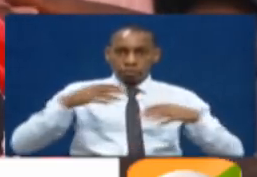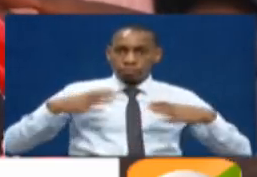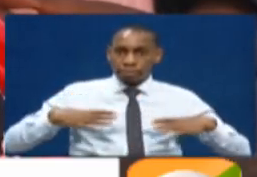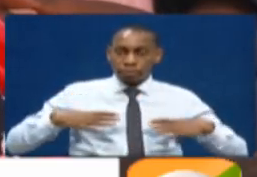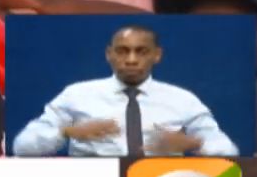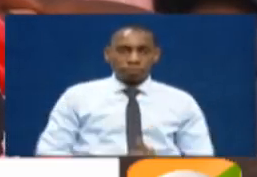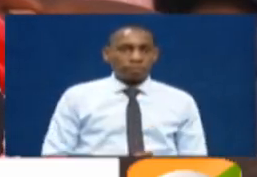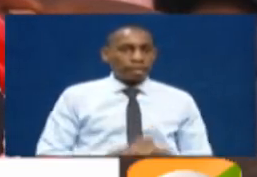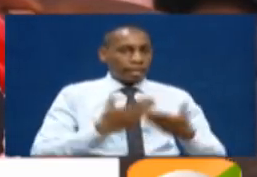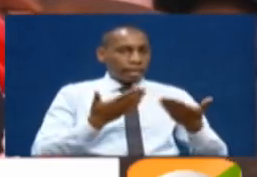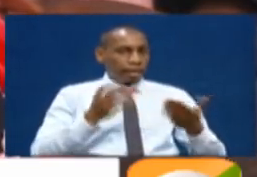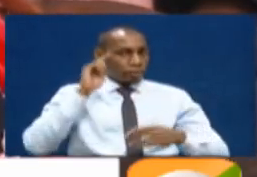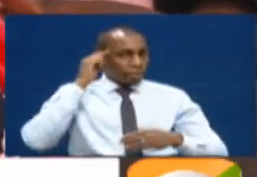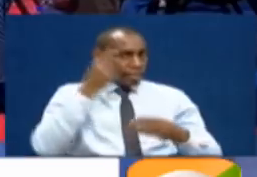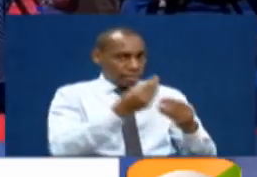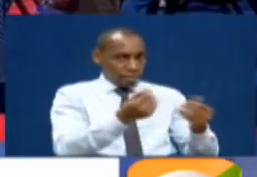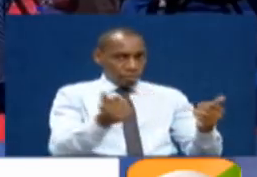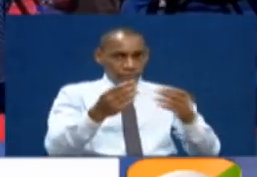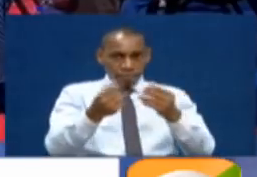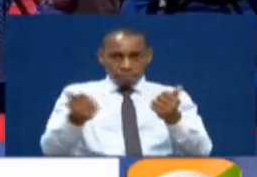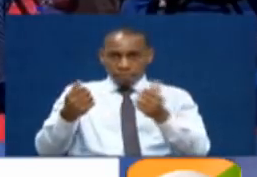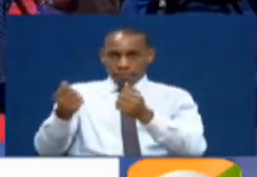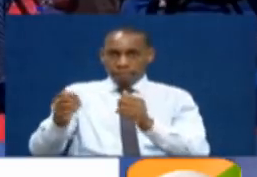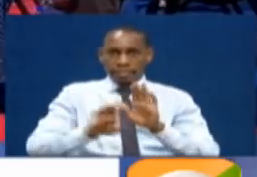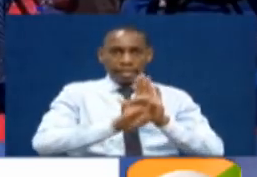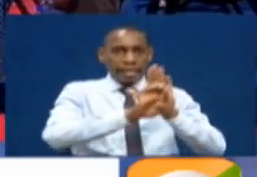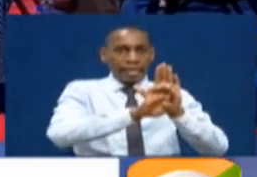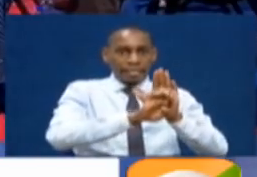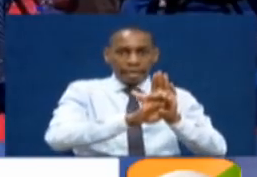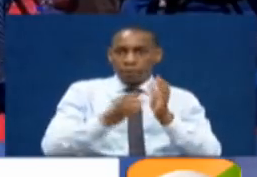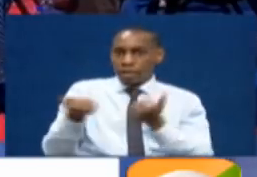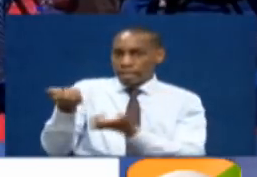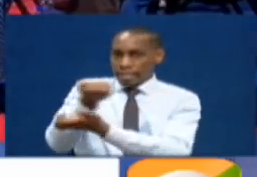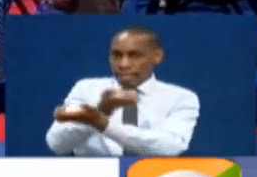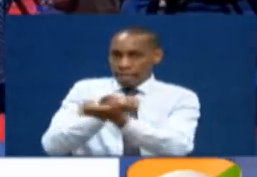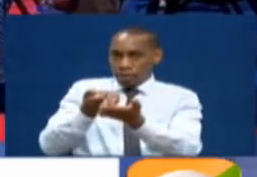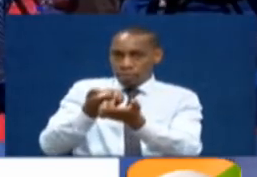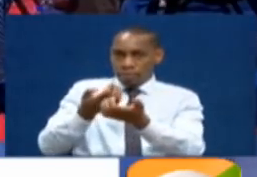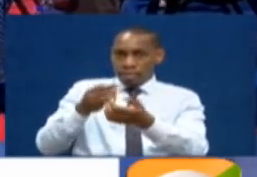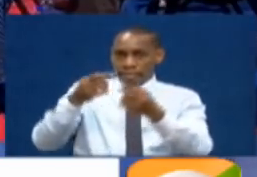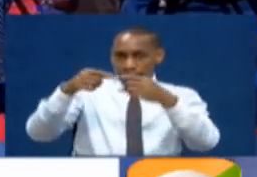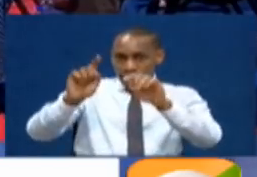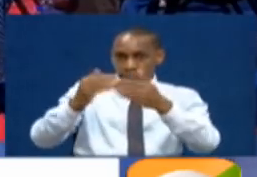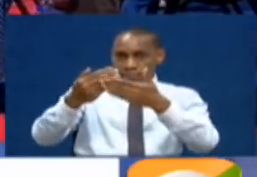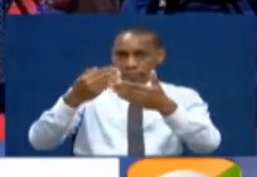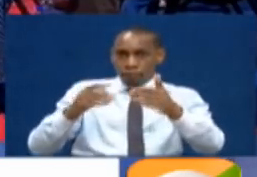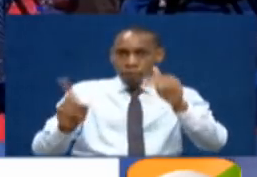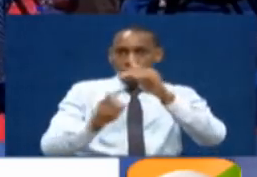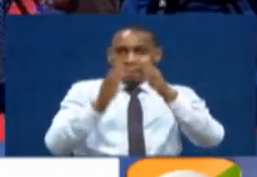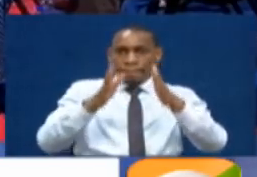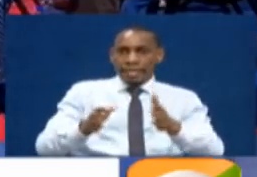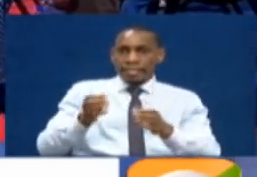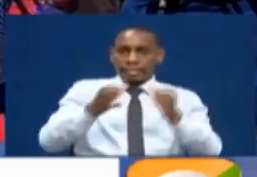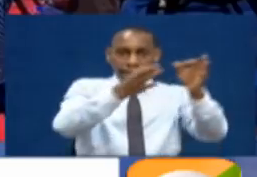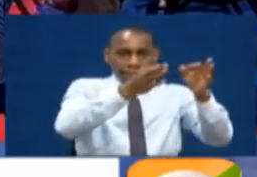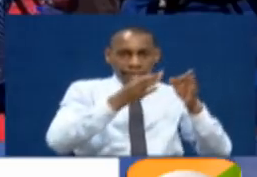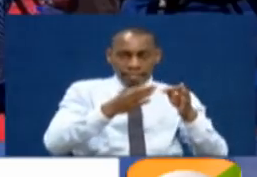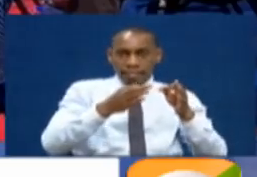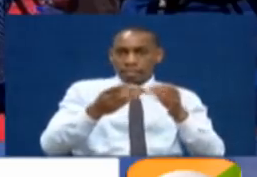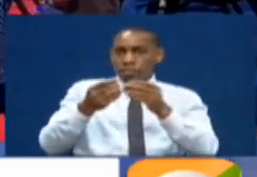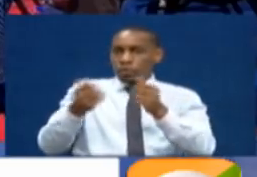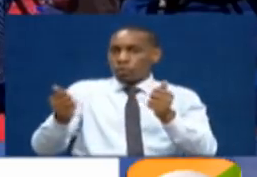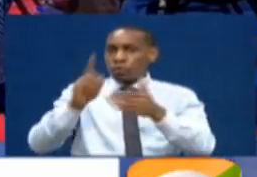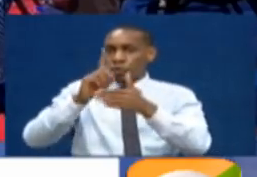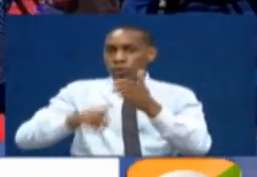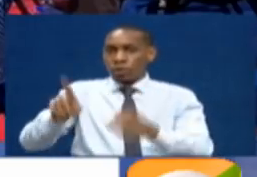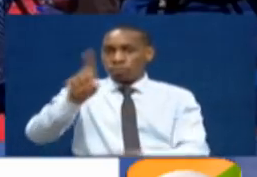Okay. How do you think they should be addressed? Because, for example, you've spoken about the economy, you've been a Minister of Finance before. Yes. What should be done so differently now? Well, I